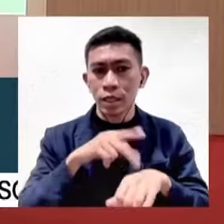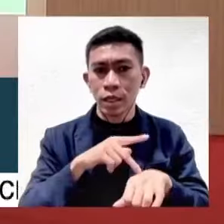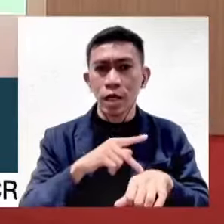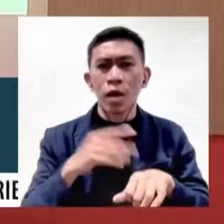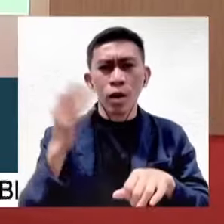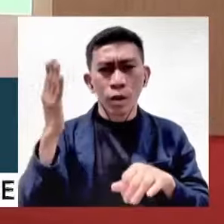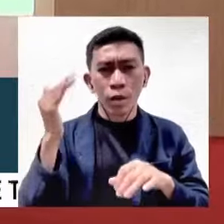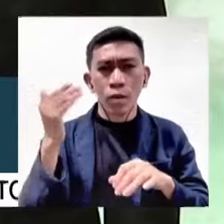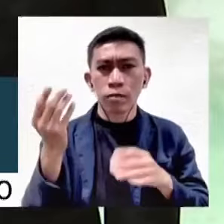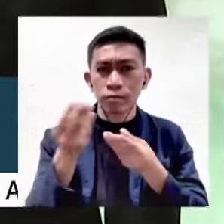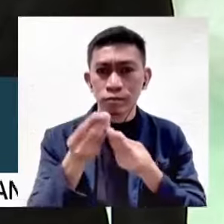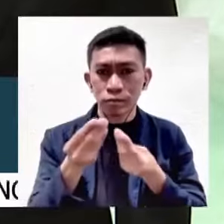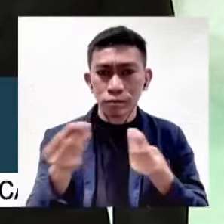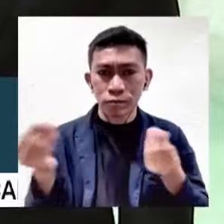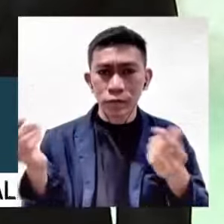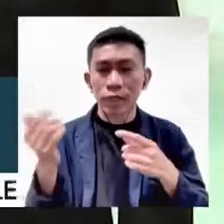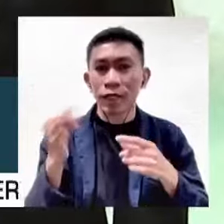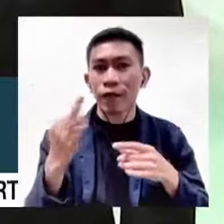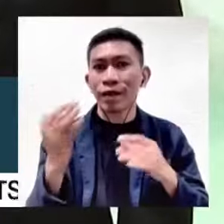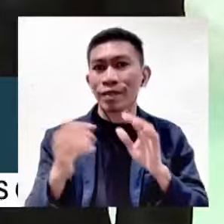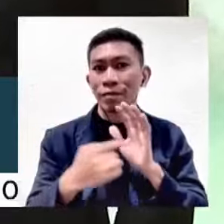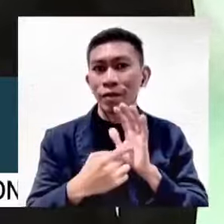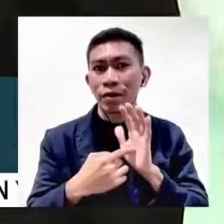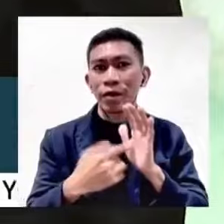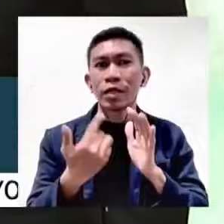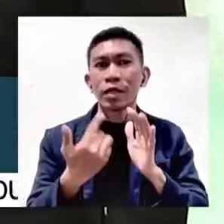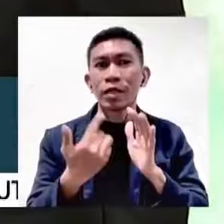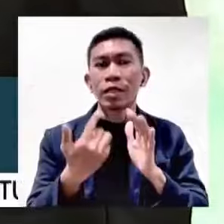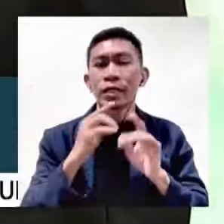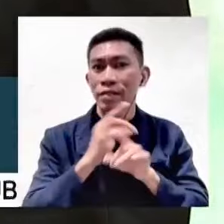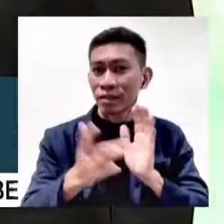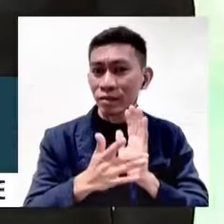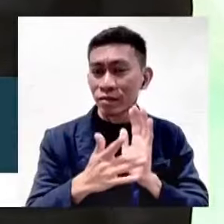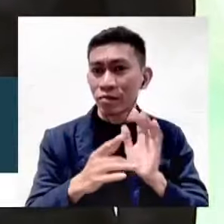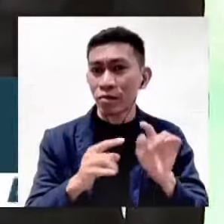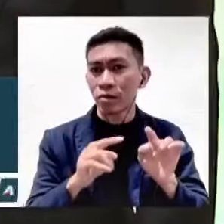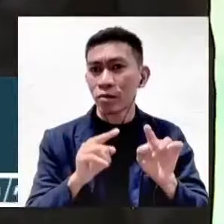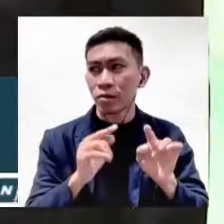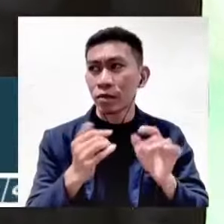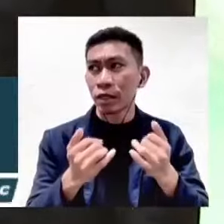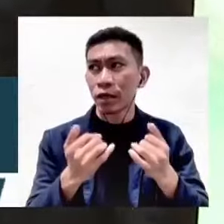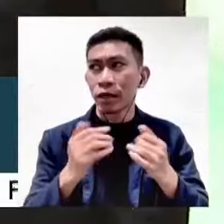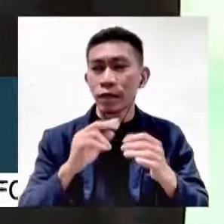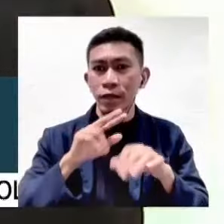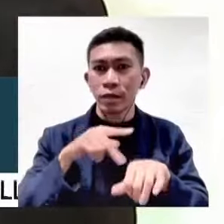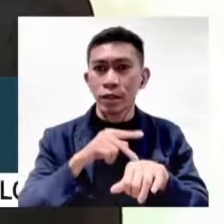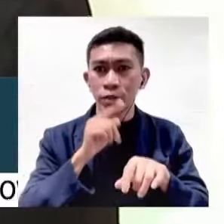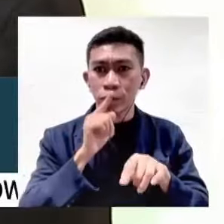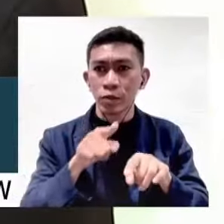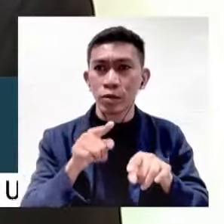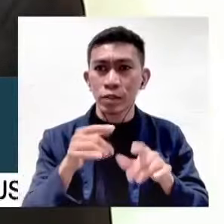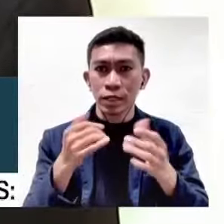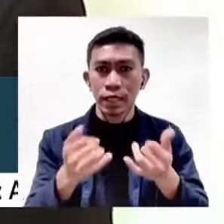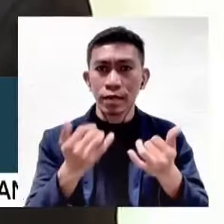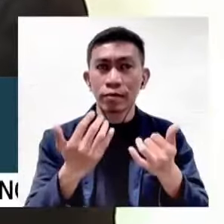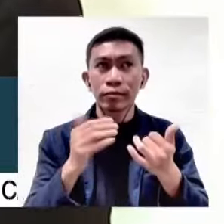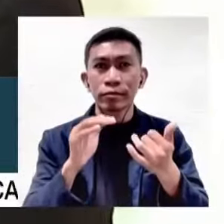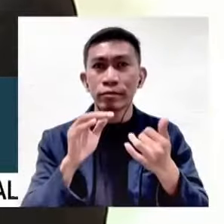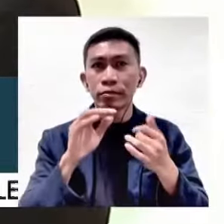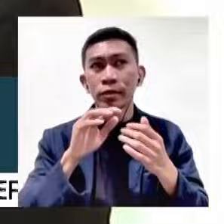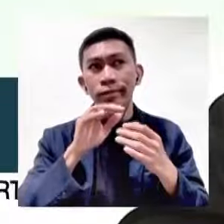to defense technologies. He adds the move shows the Philippines is not only turning to the U.S. in boosting its